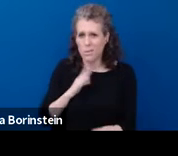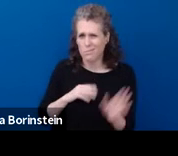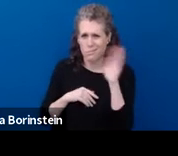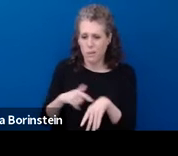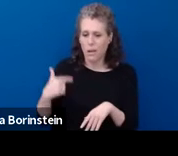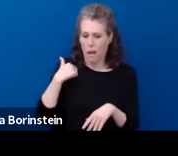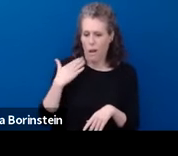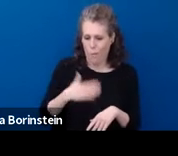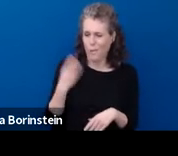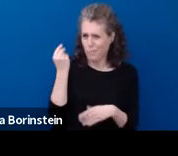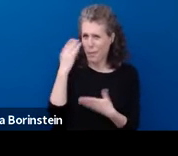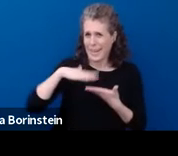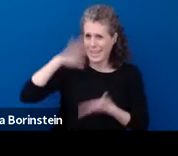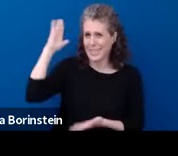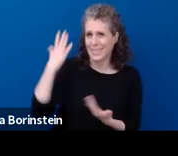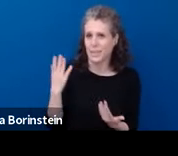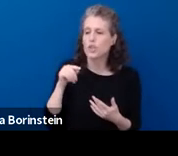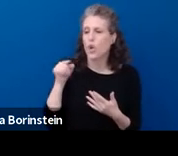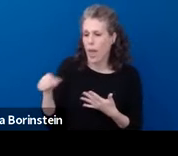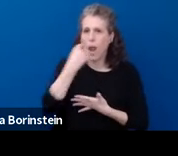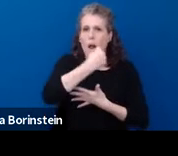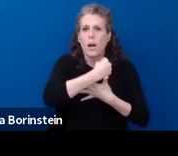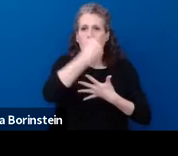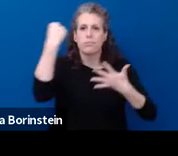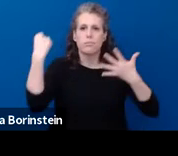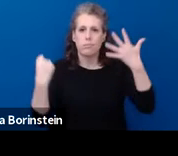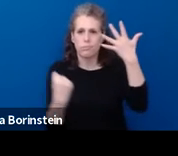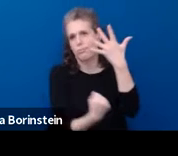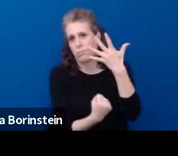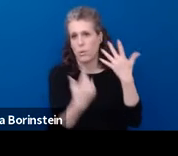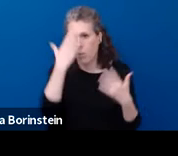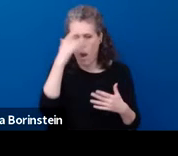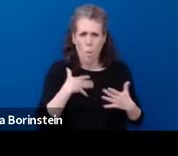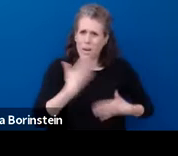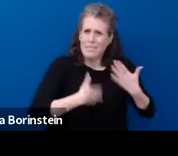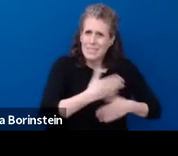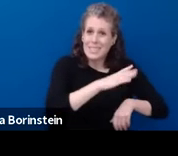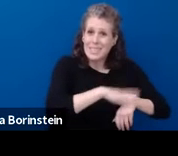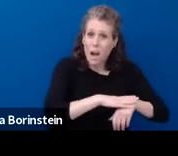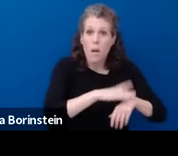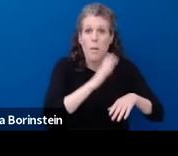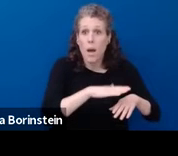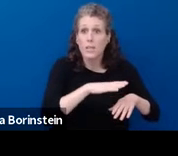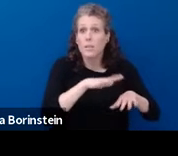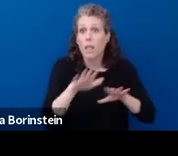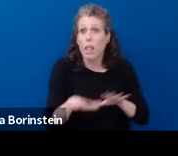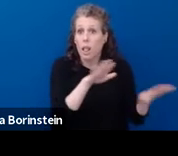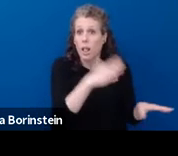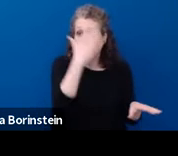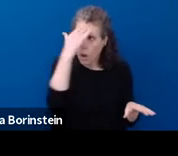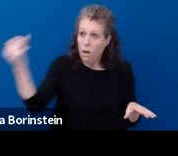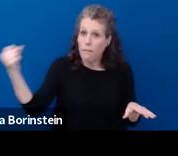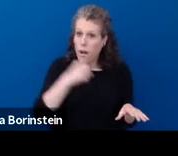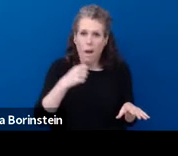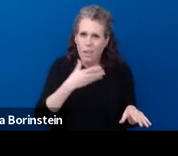not prioritized when you have, when you have to save time or money. Yeah, thank you very